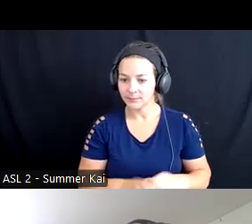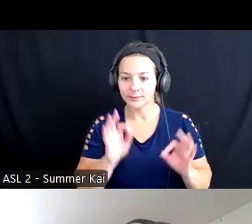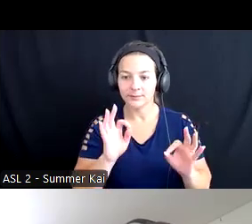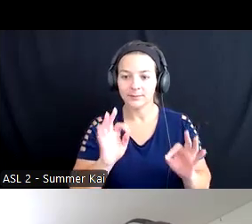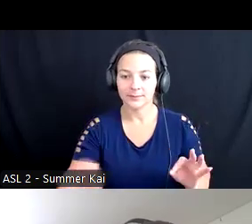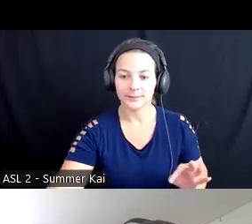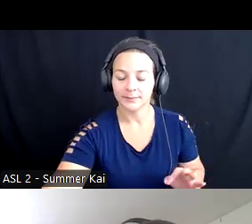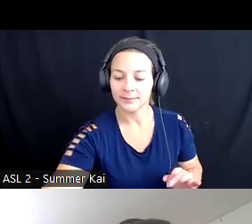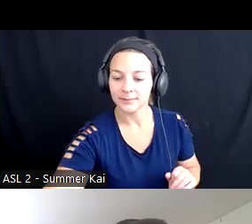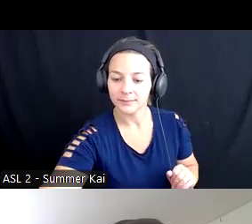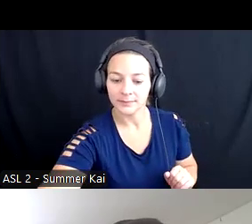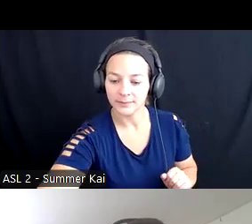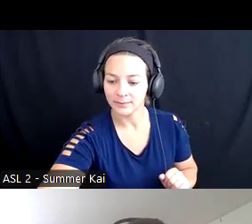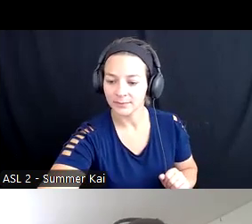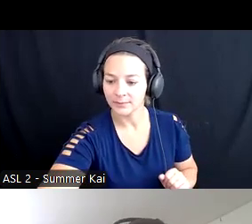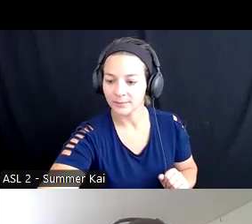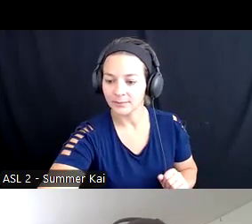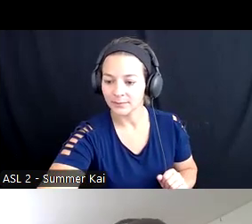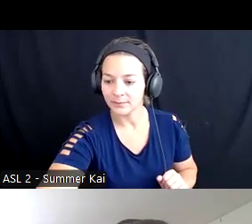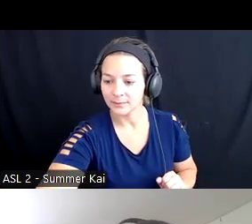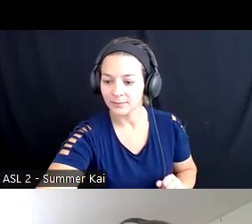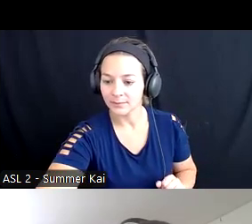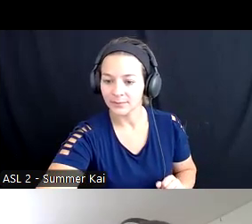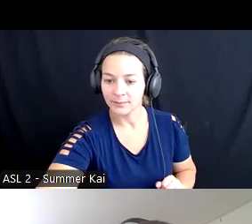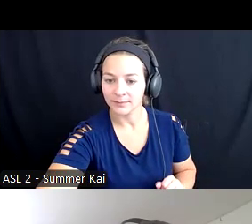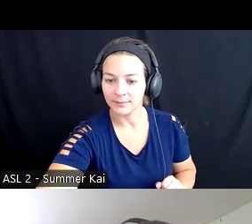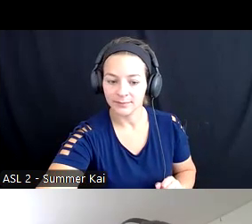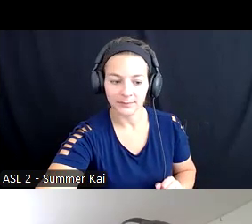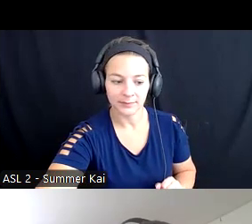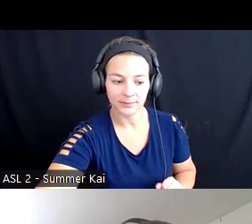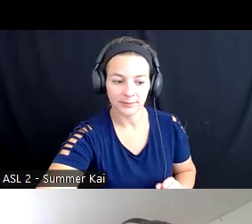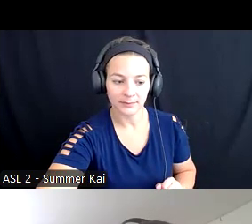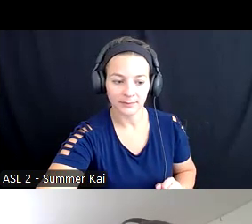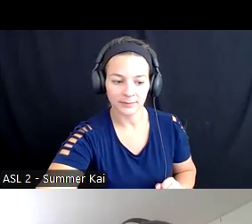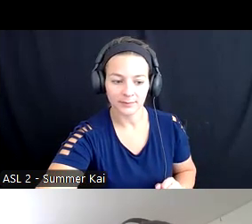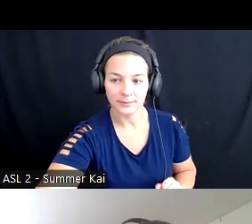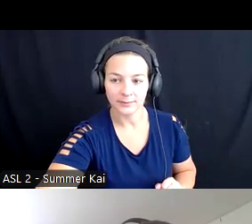And then we have 2 transportation sections. This first section is simply